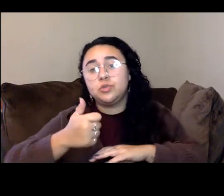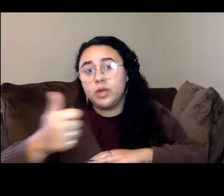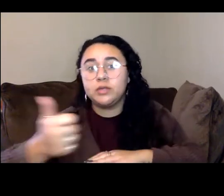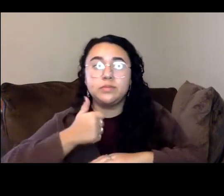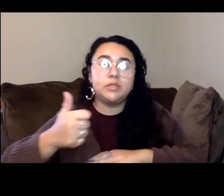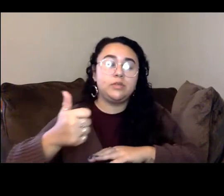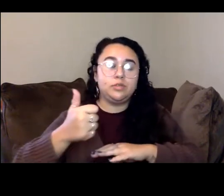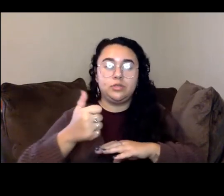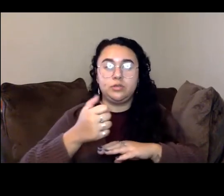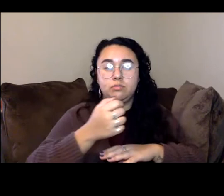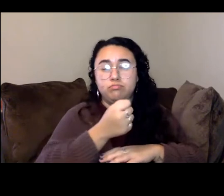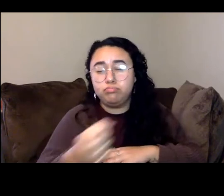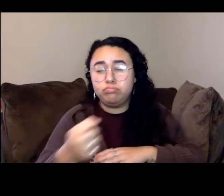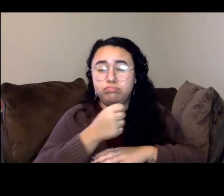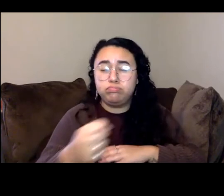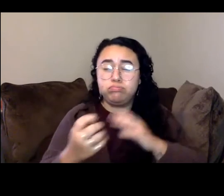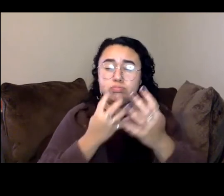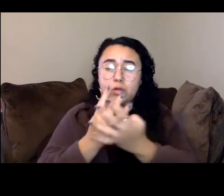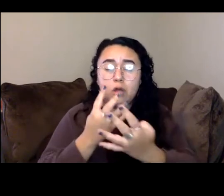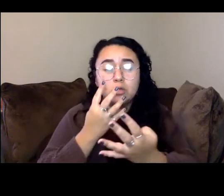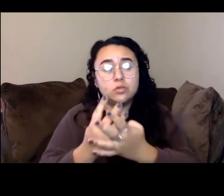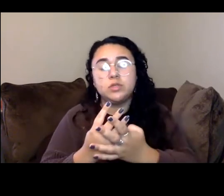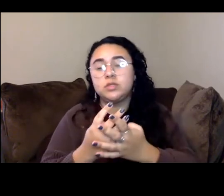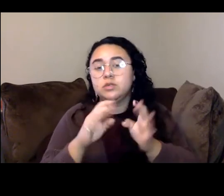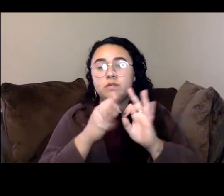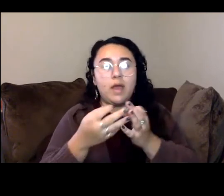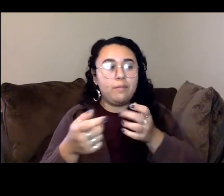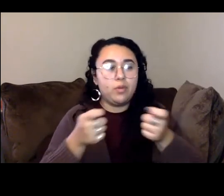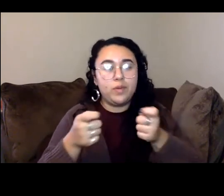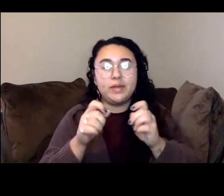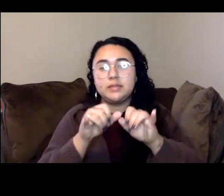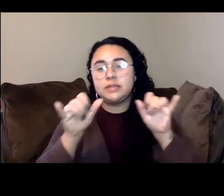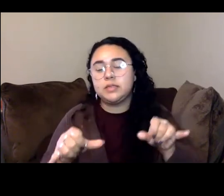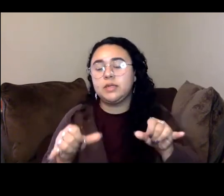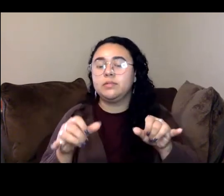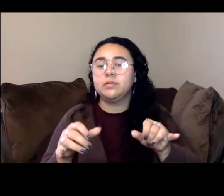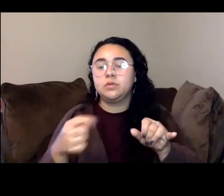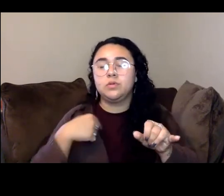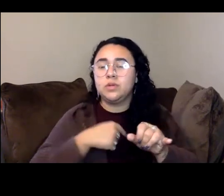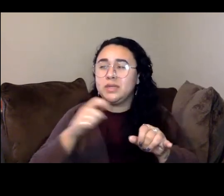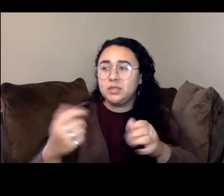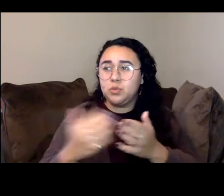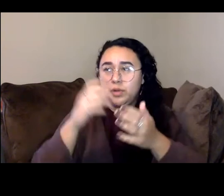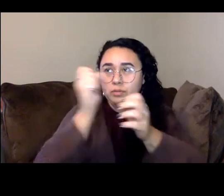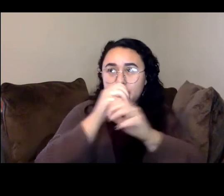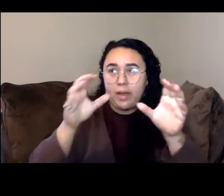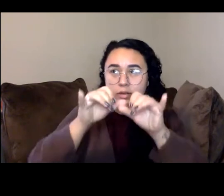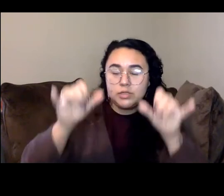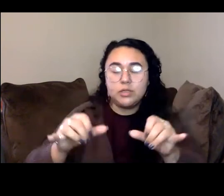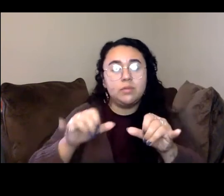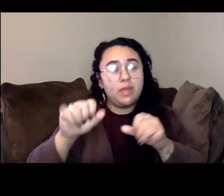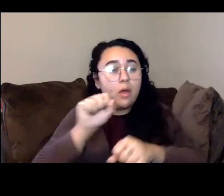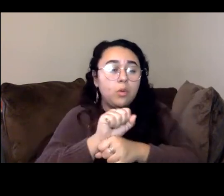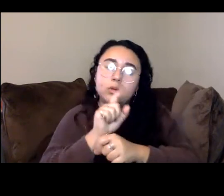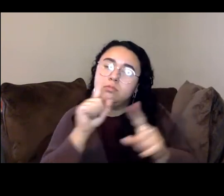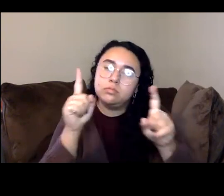incarceration, whether it's the family regulation system. The work to reimagine these systems is really complex, and it can't be